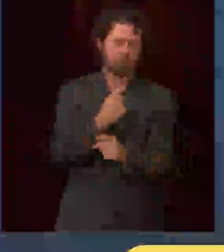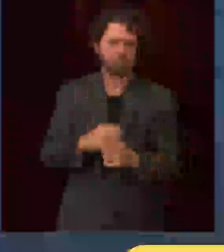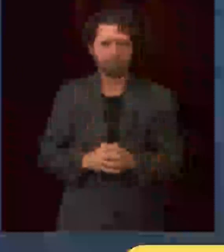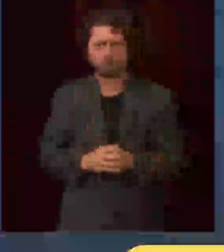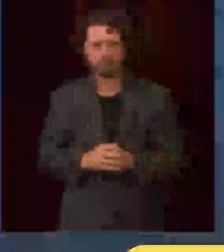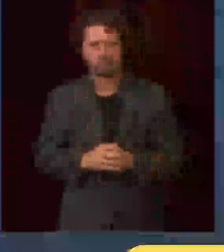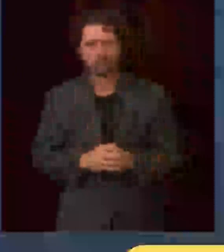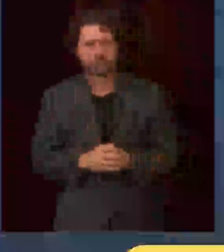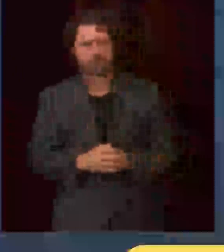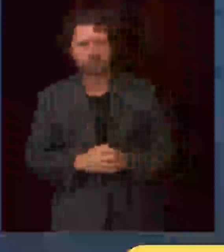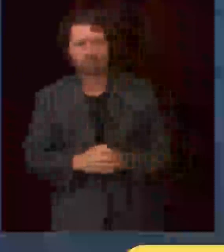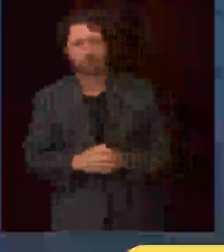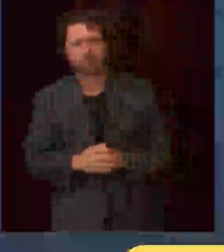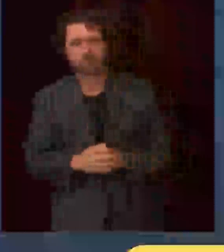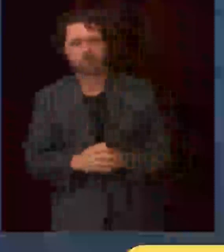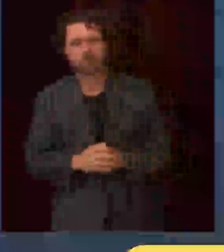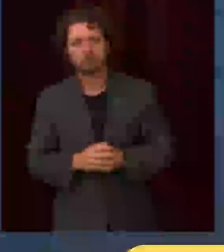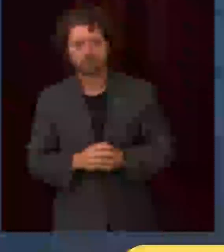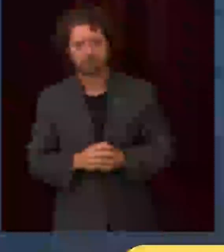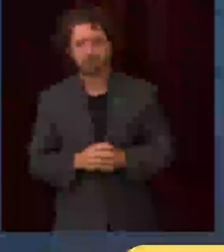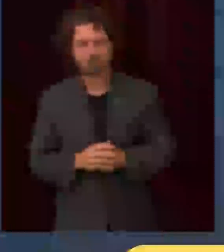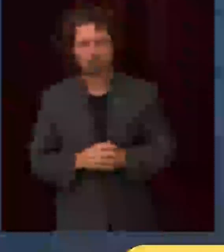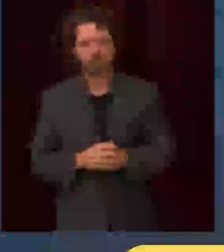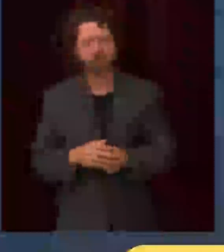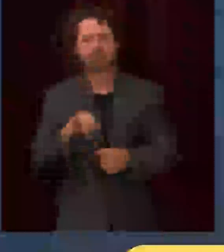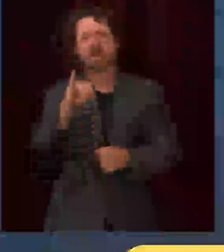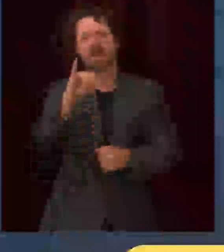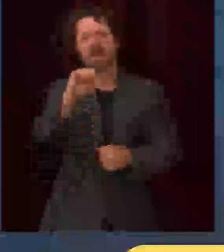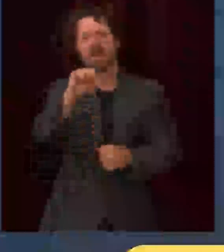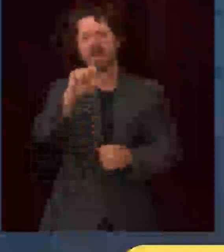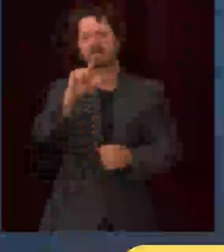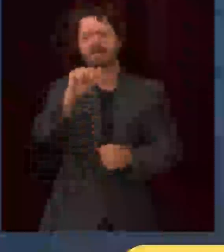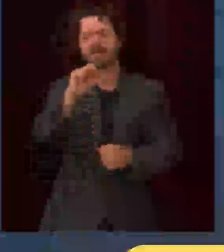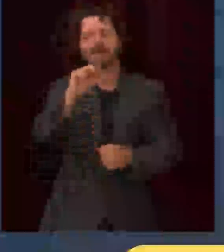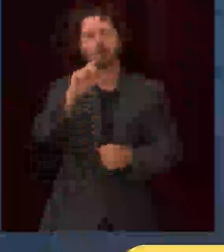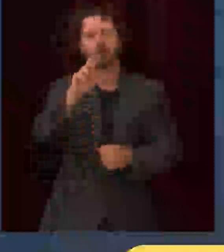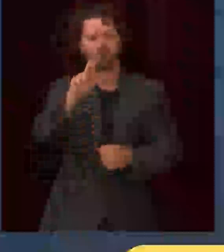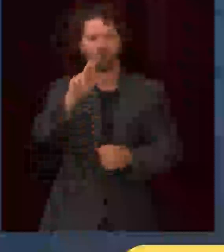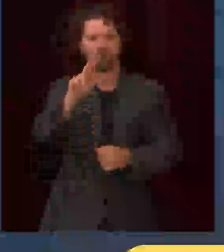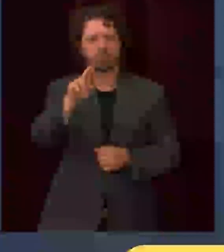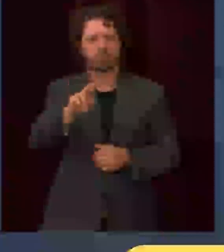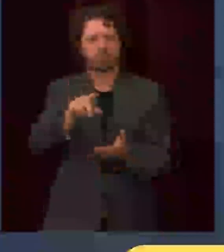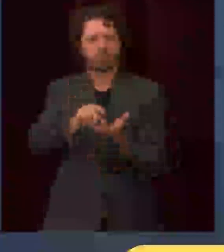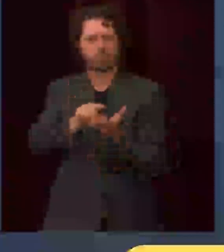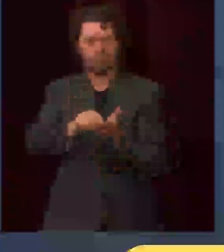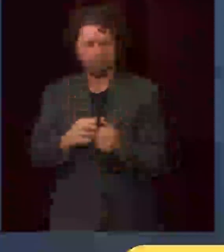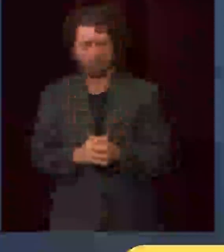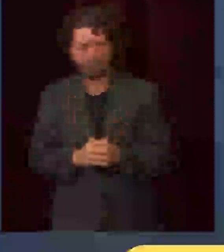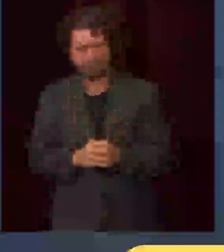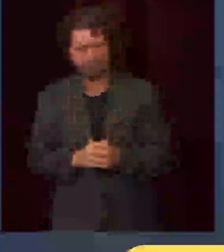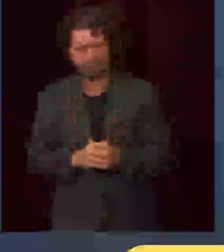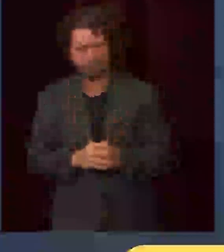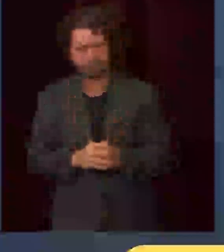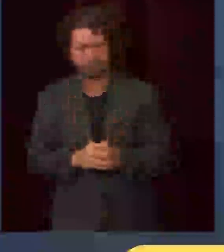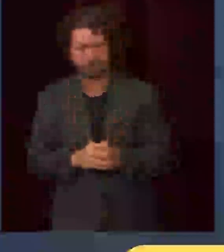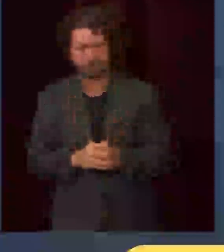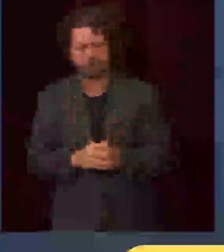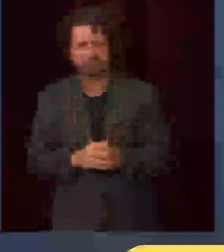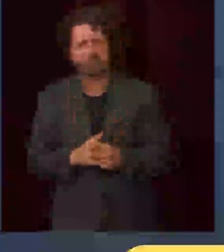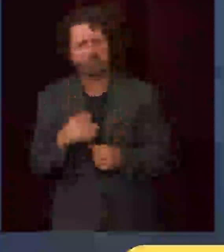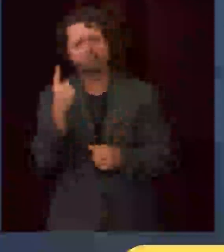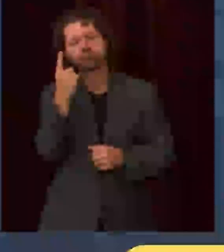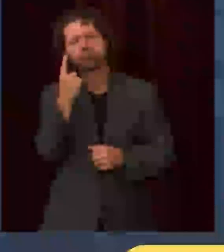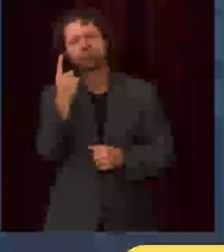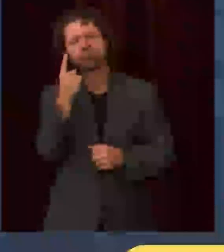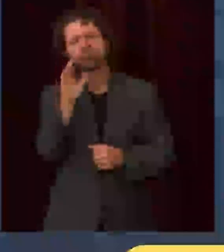big outbreaks at specific factories, specific locations. I'm wondering what ability the